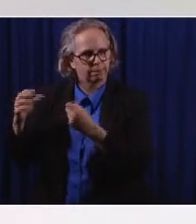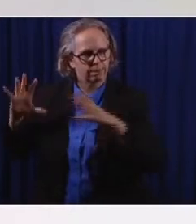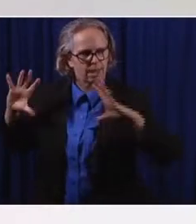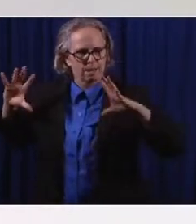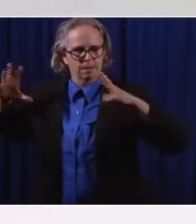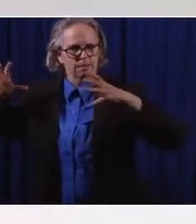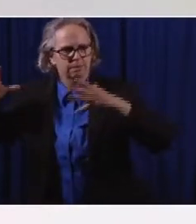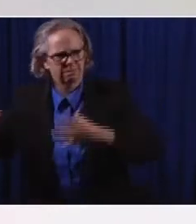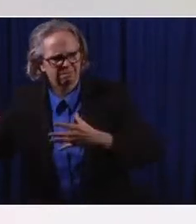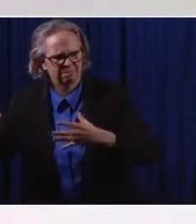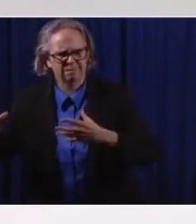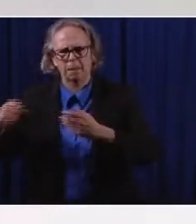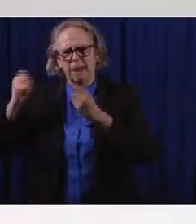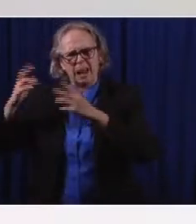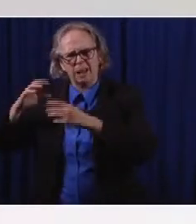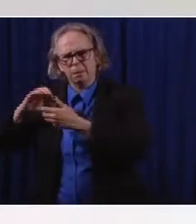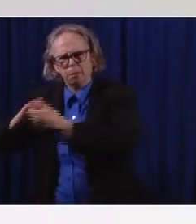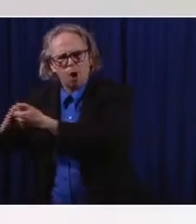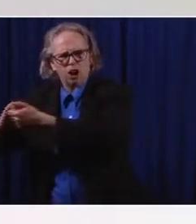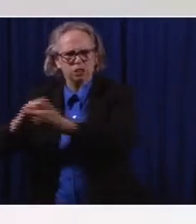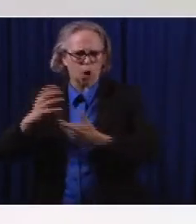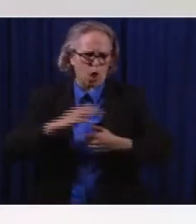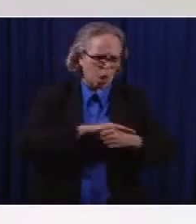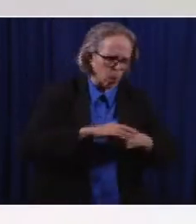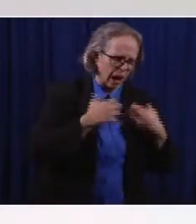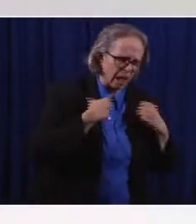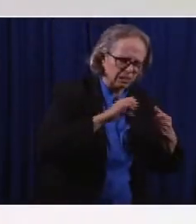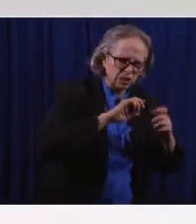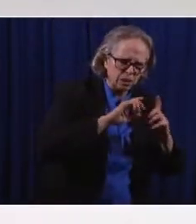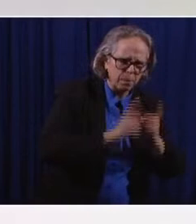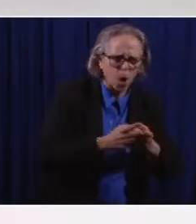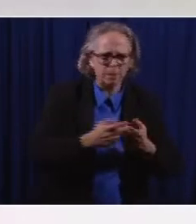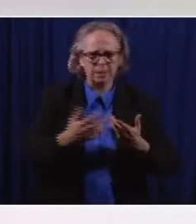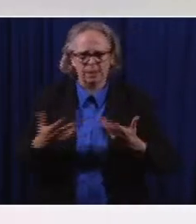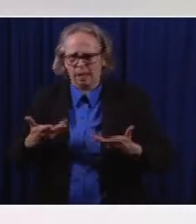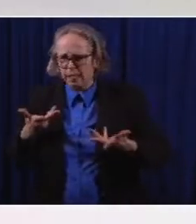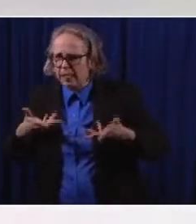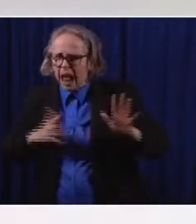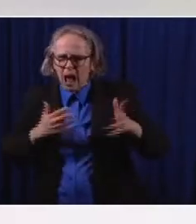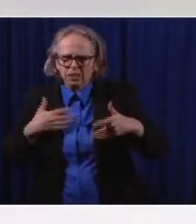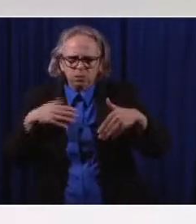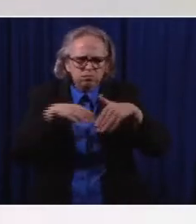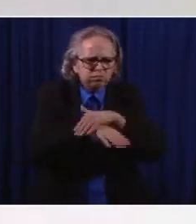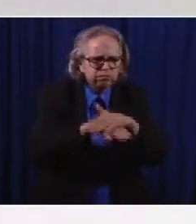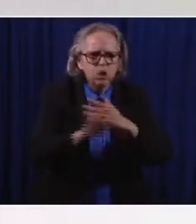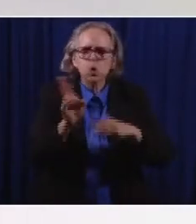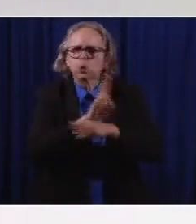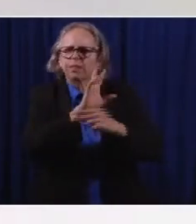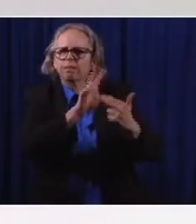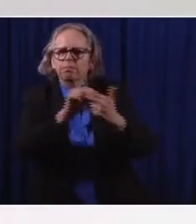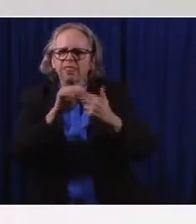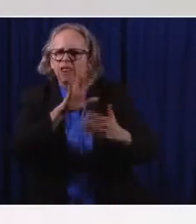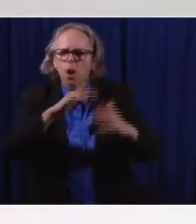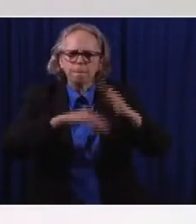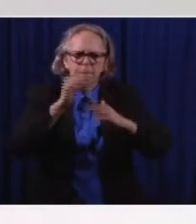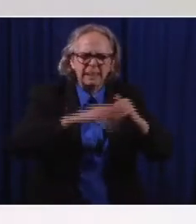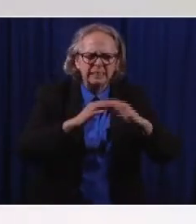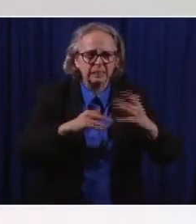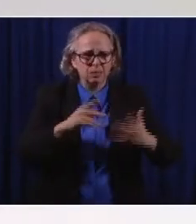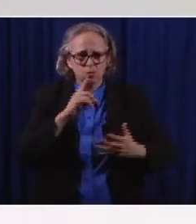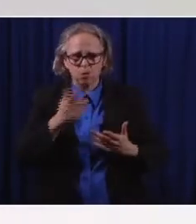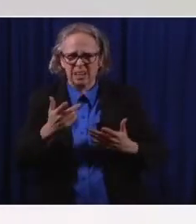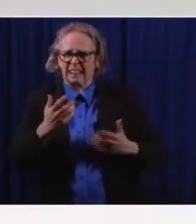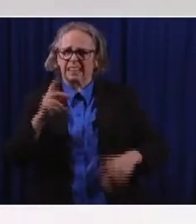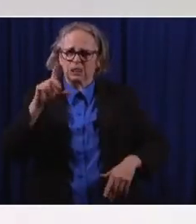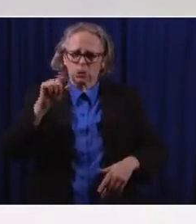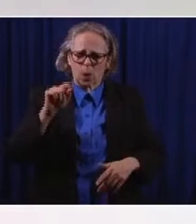health departments and local health districts who let us work out of their buildings during 20 hot days in July, and